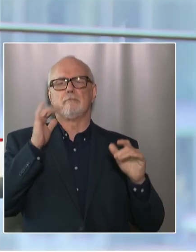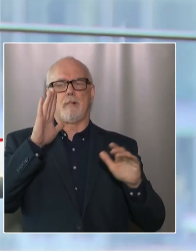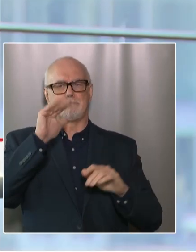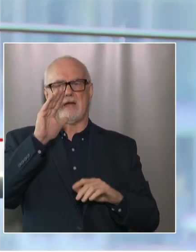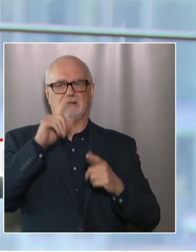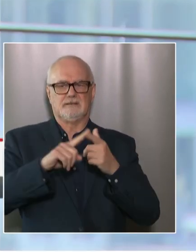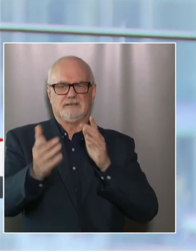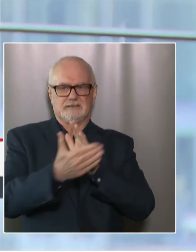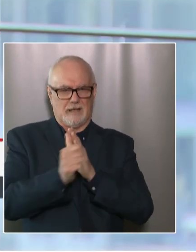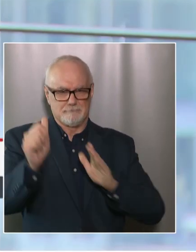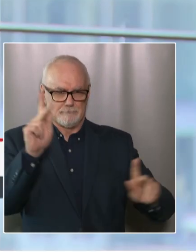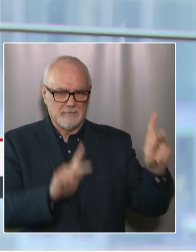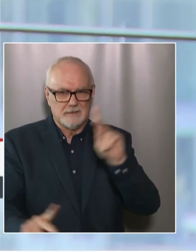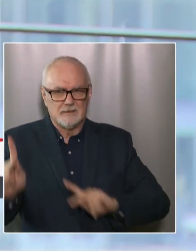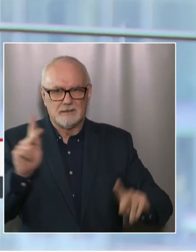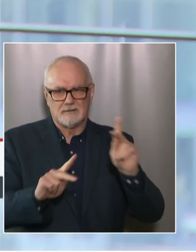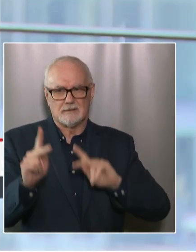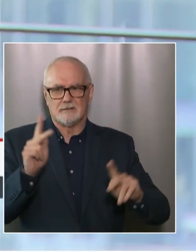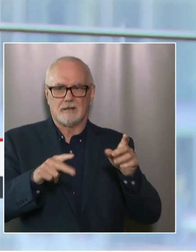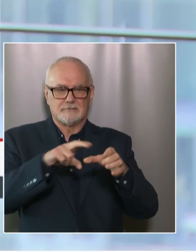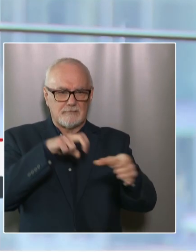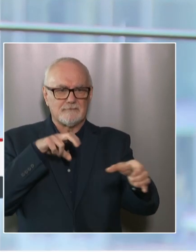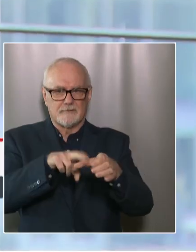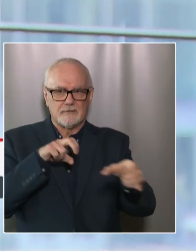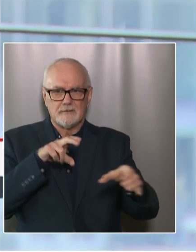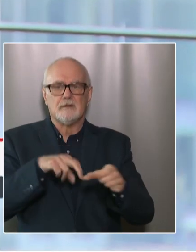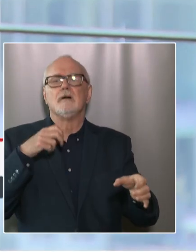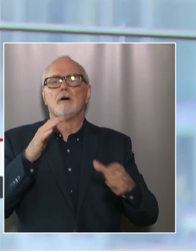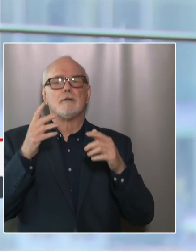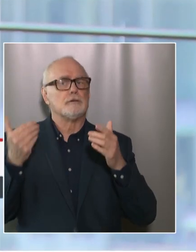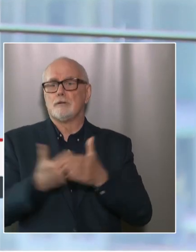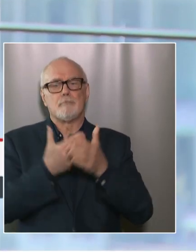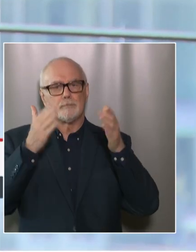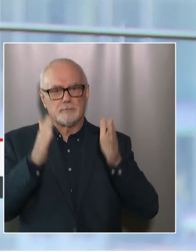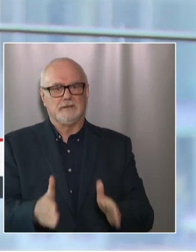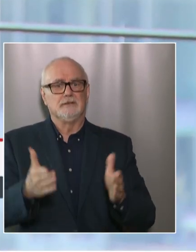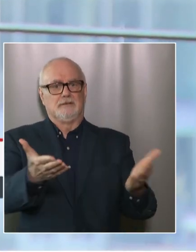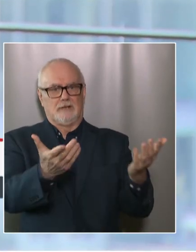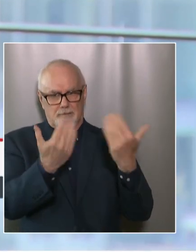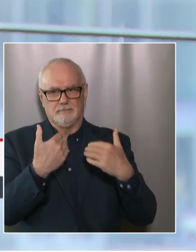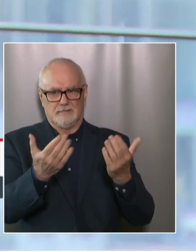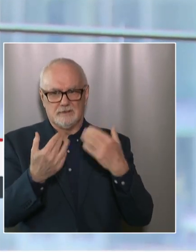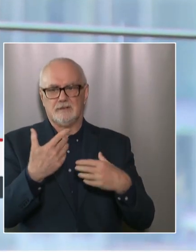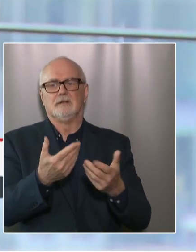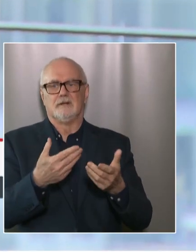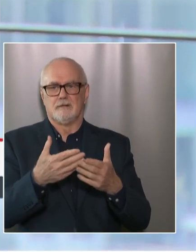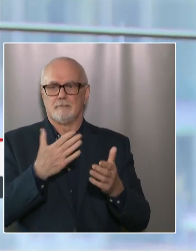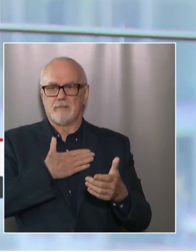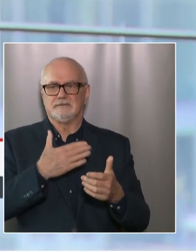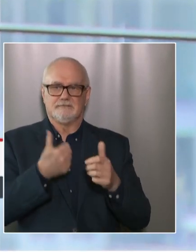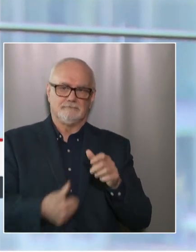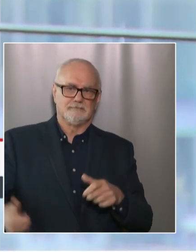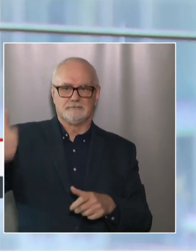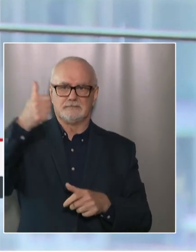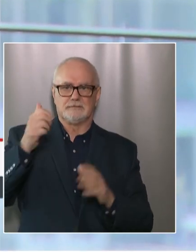they leave. So as a new person, we have Danilo Pelletieri as my senior housing